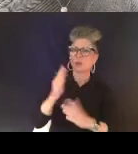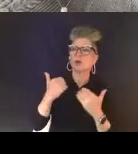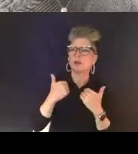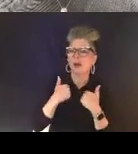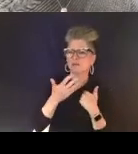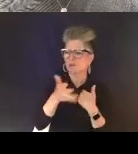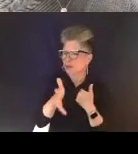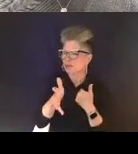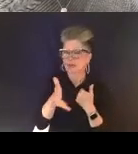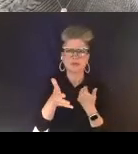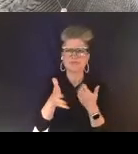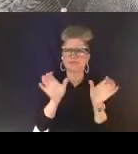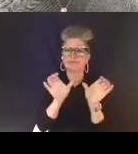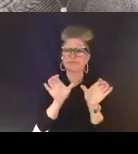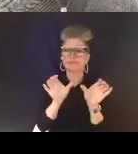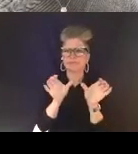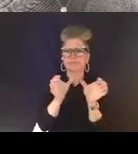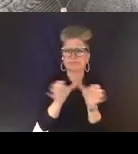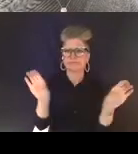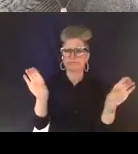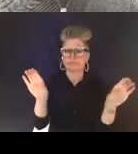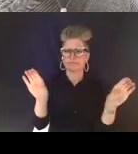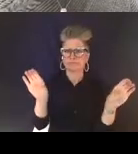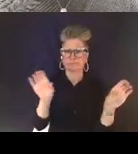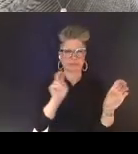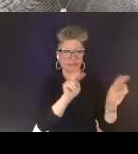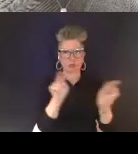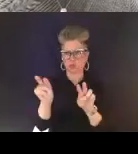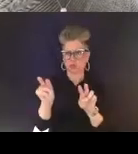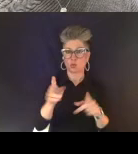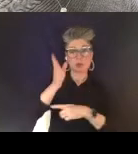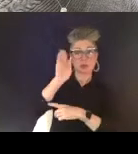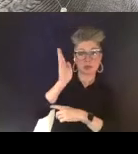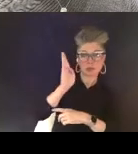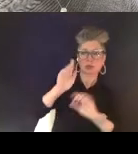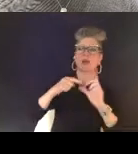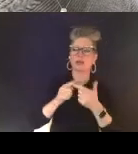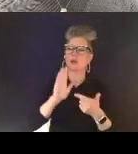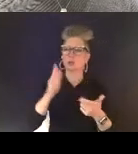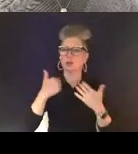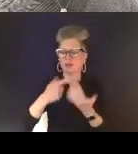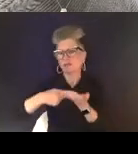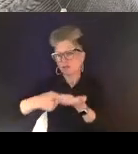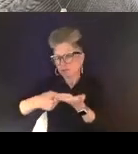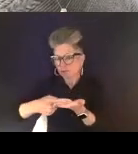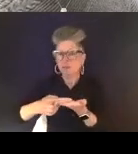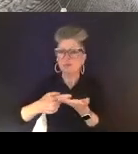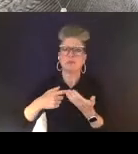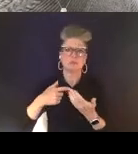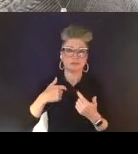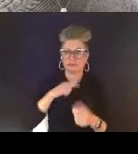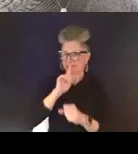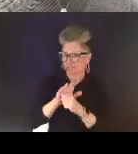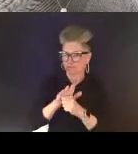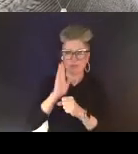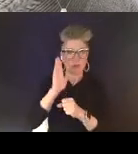split view tonight. We're going to have a little bit of presentation, and then we'll have some discussion. So I promise you, we